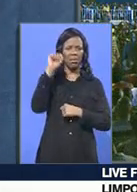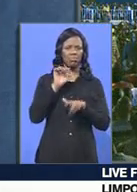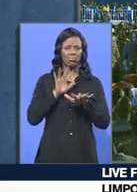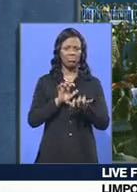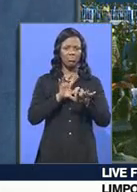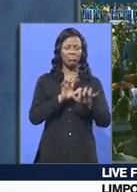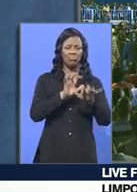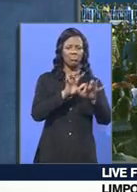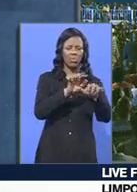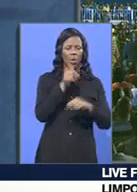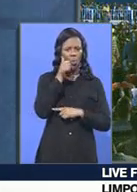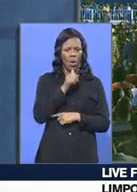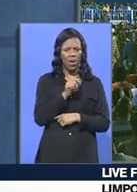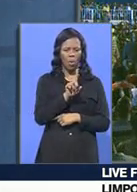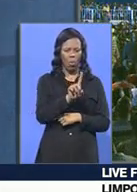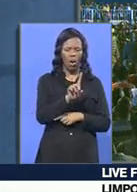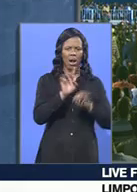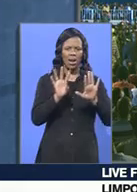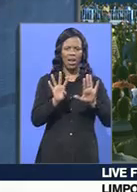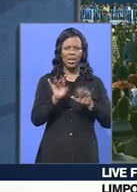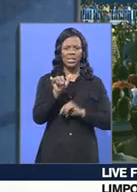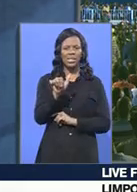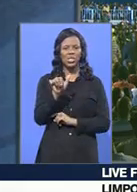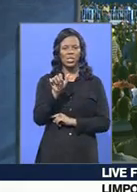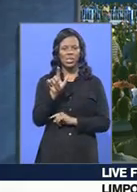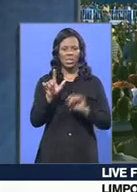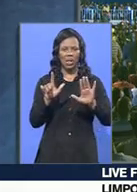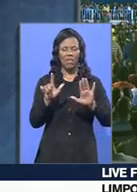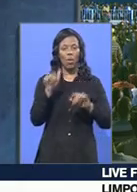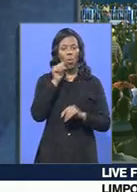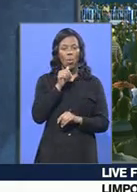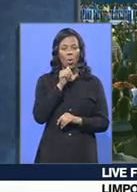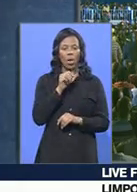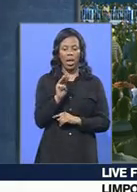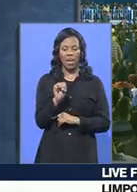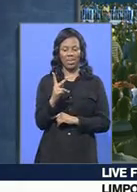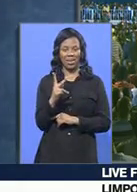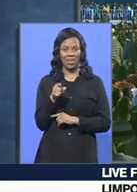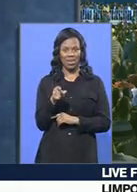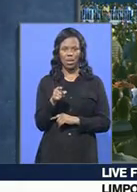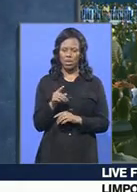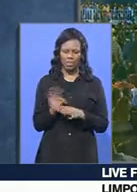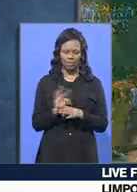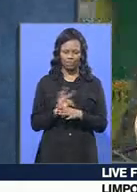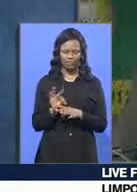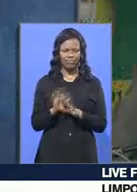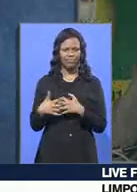were launched in 1967 by Umkhonto Wesizwe and the Zipra forces.